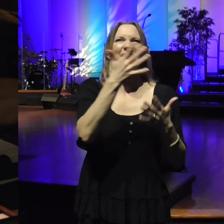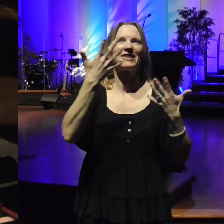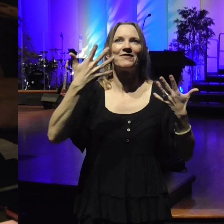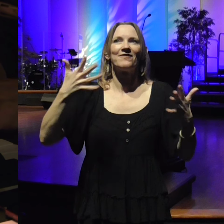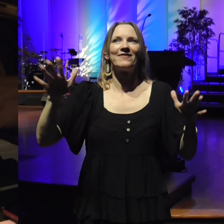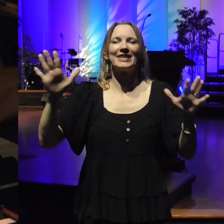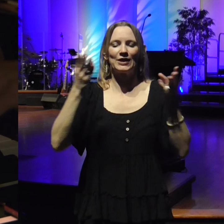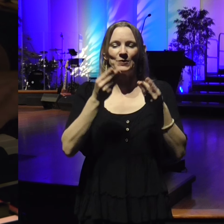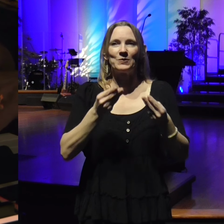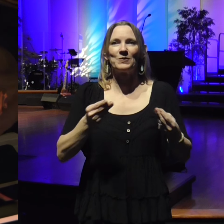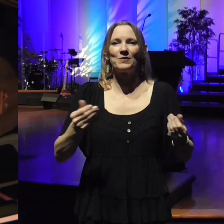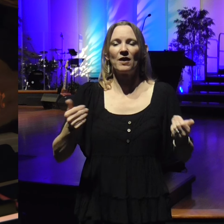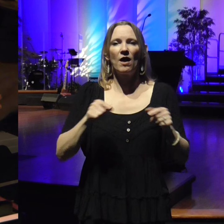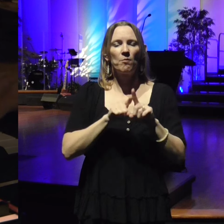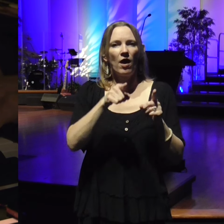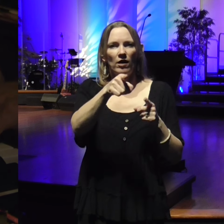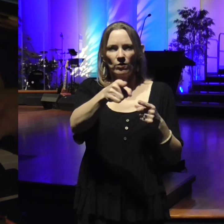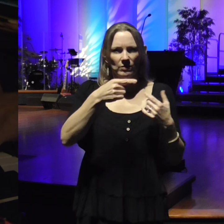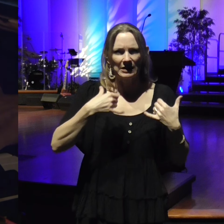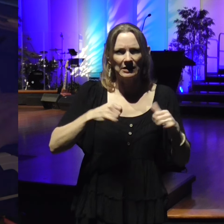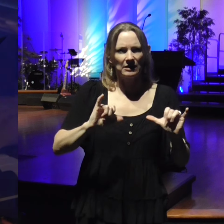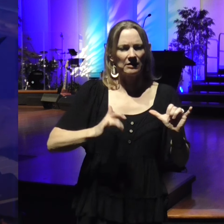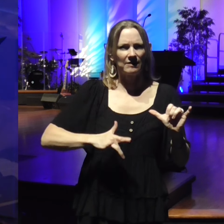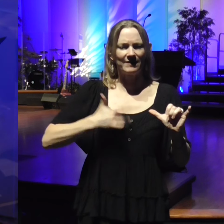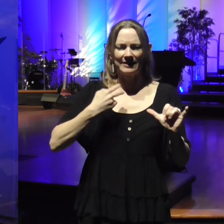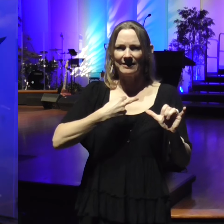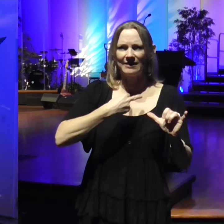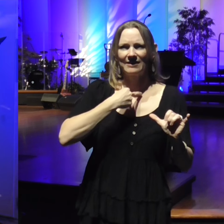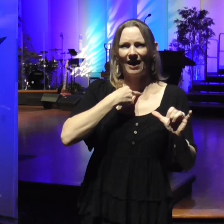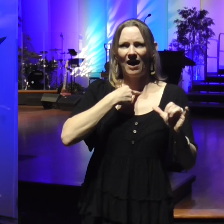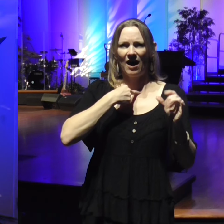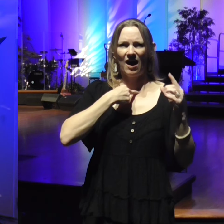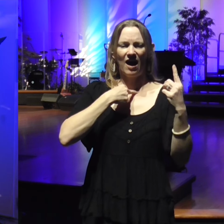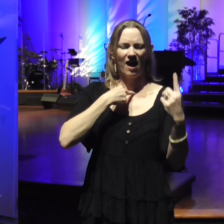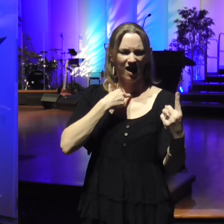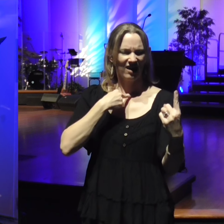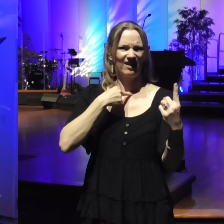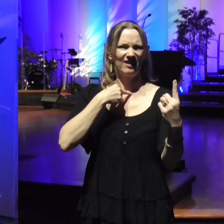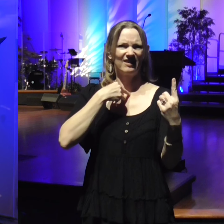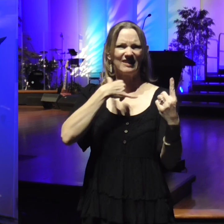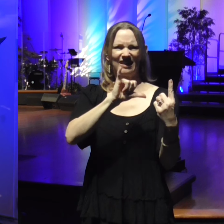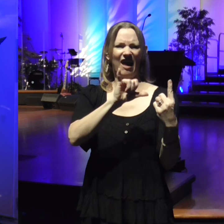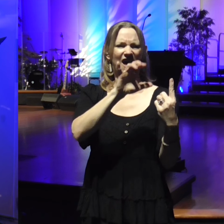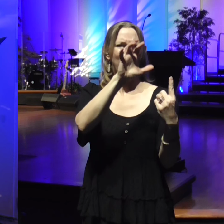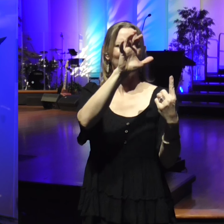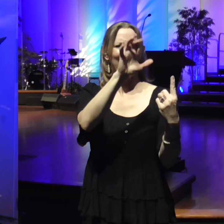blowing, but you're stuck out in the same old storm